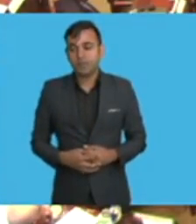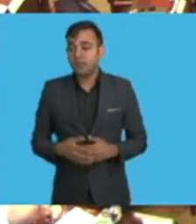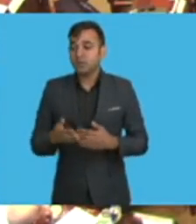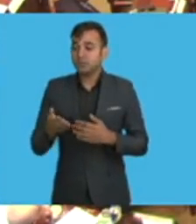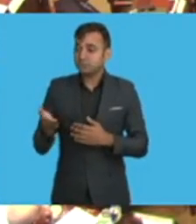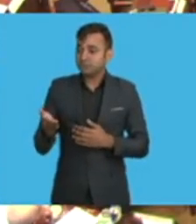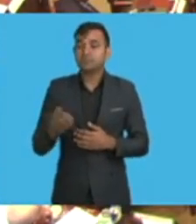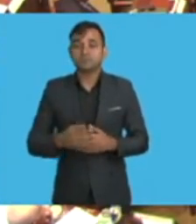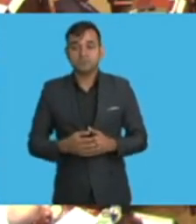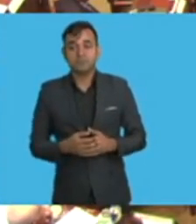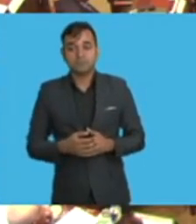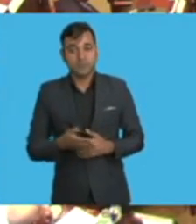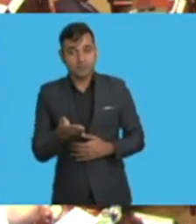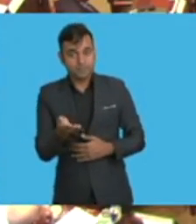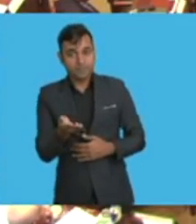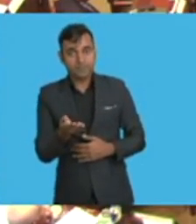You have the floor.